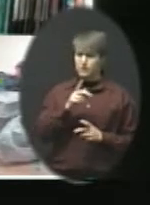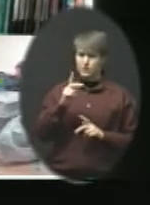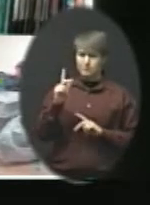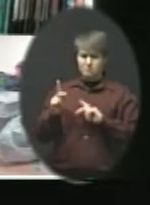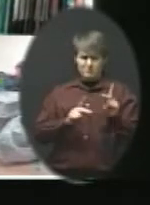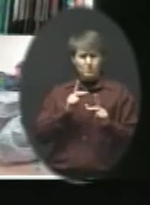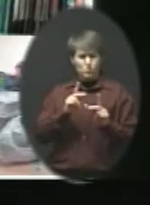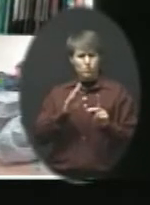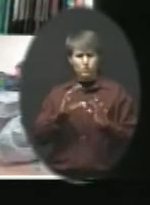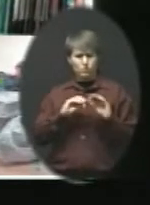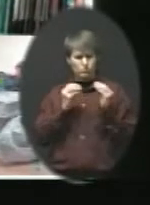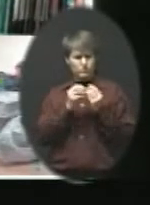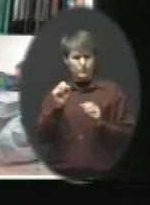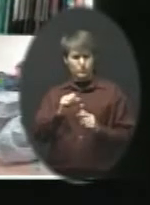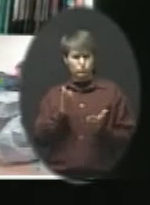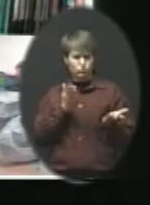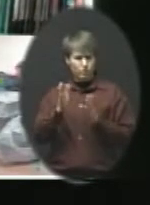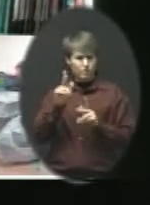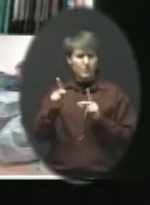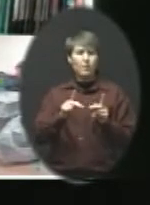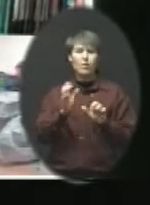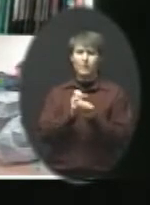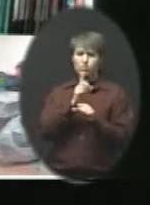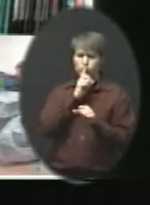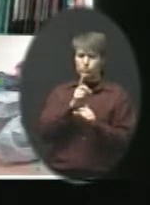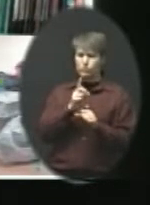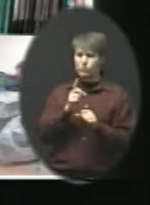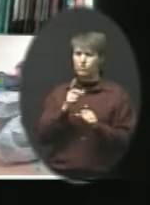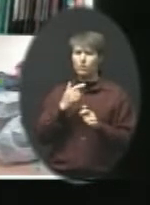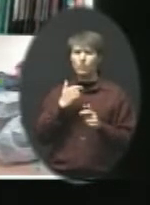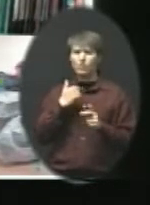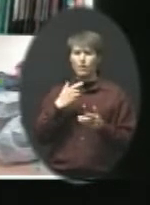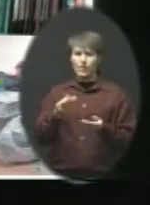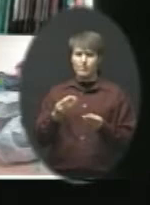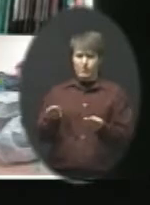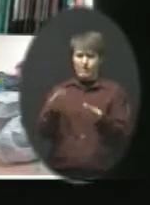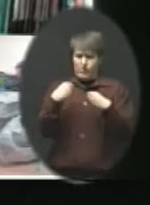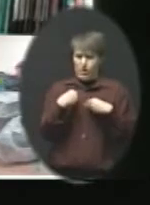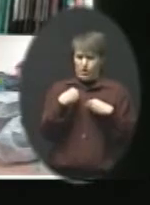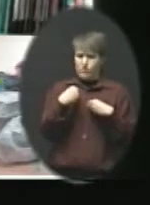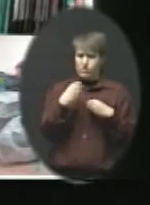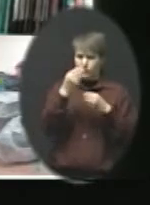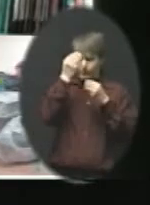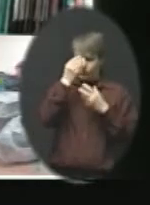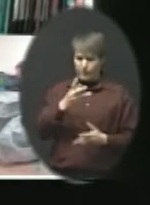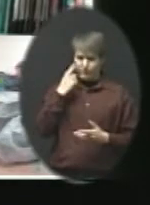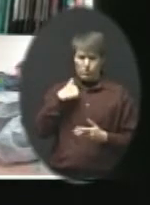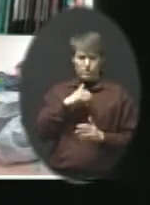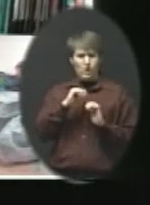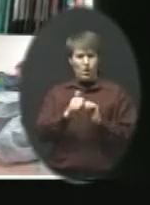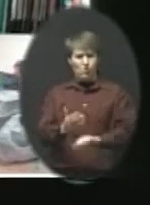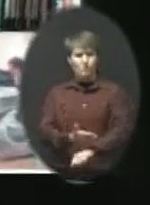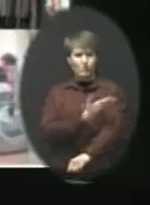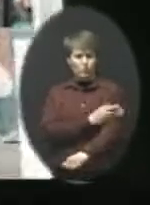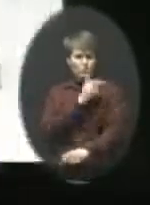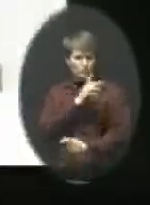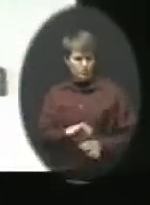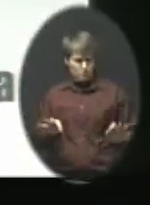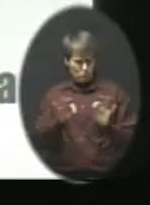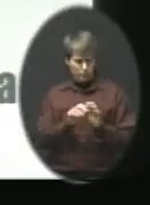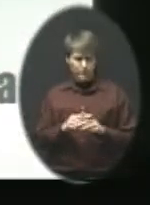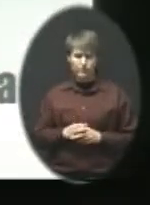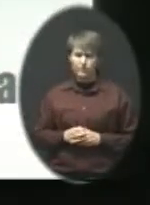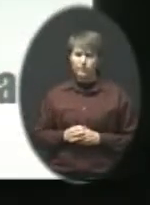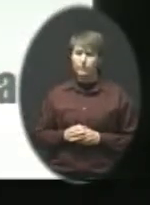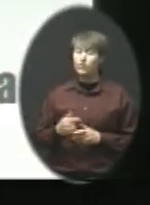looking at our quality people and making sure that they have an opportunity to provide us input as an organization is very important. We are very